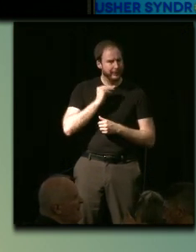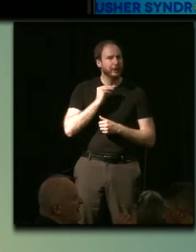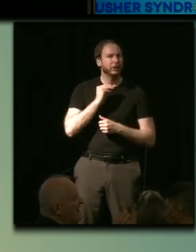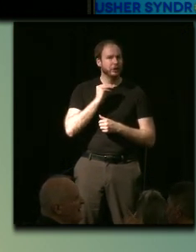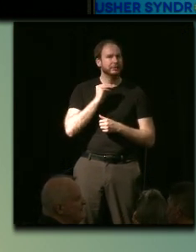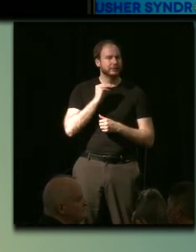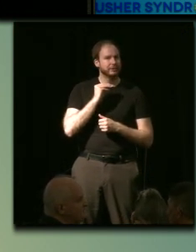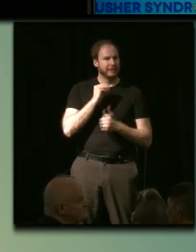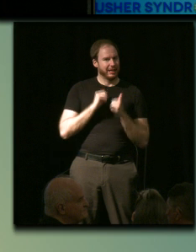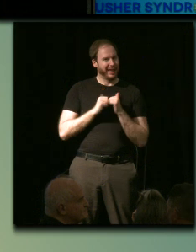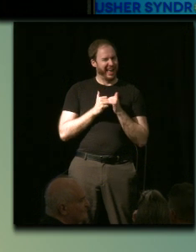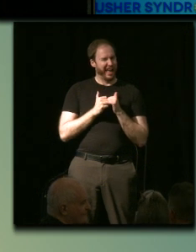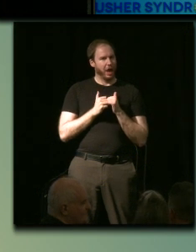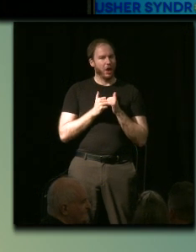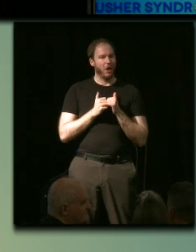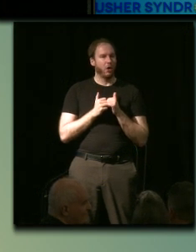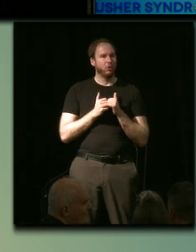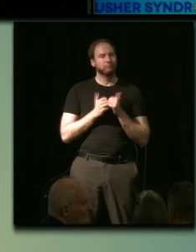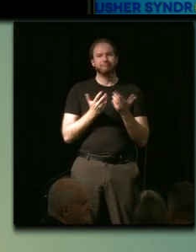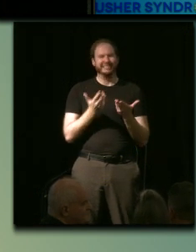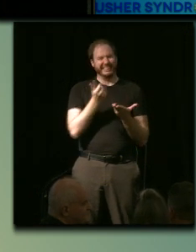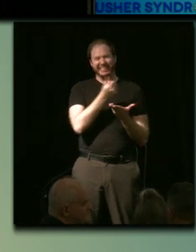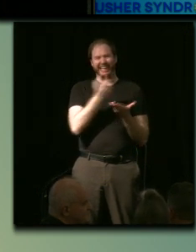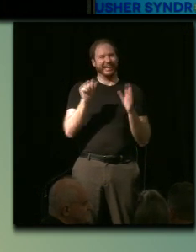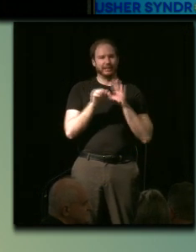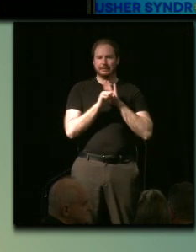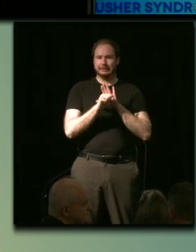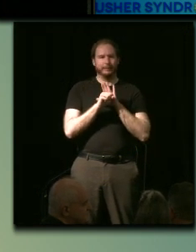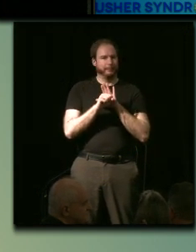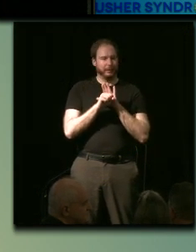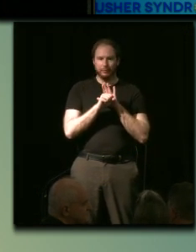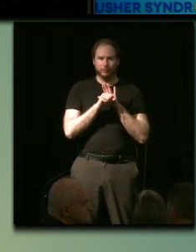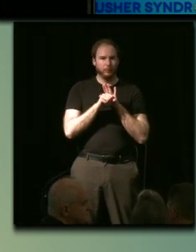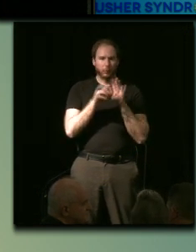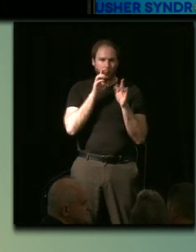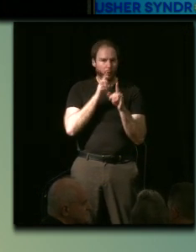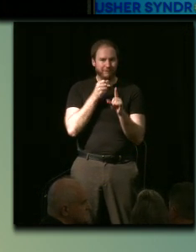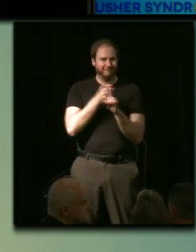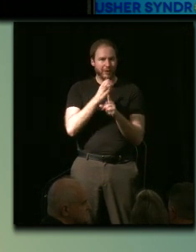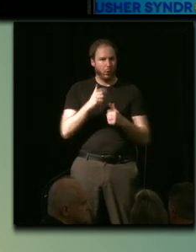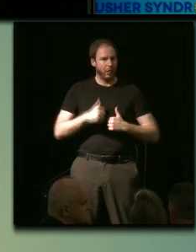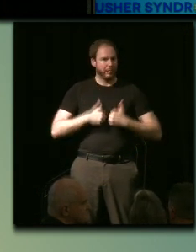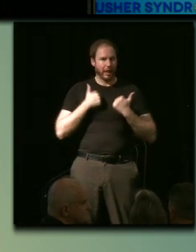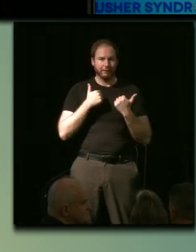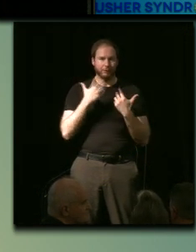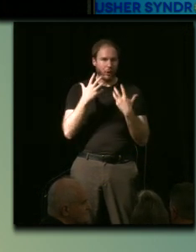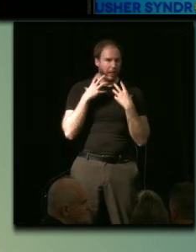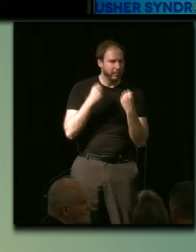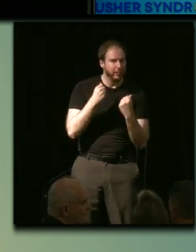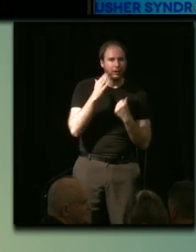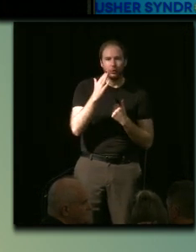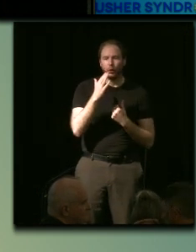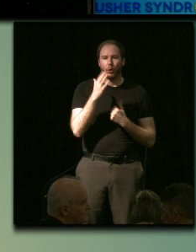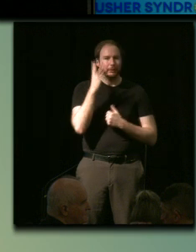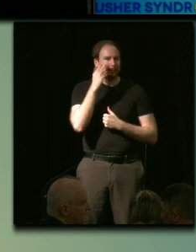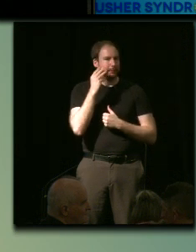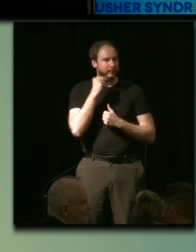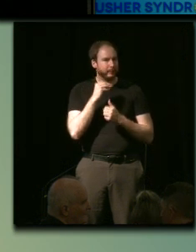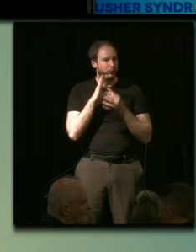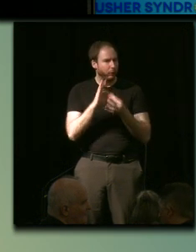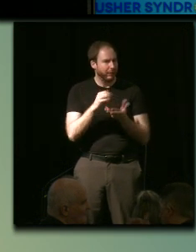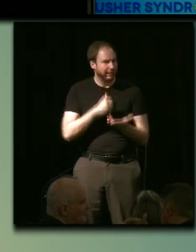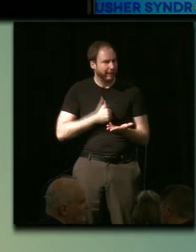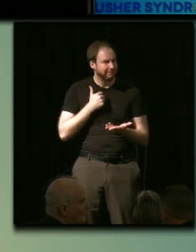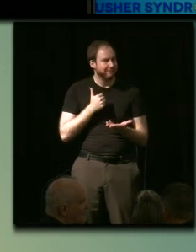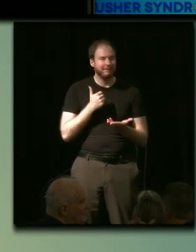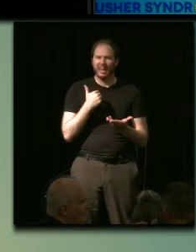way about any kind of symptoms that might be affecting an individual's health or their quality of life. And